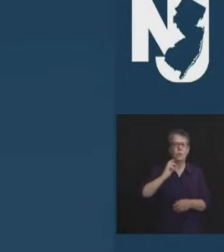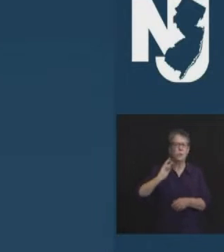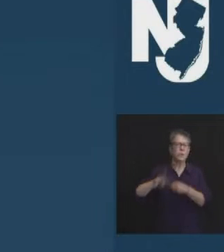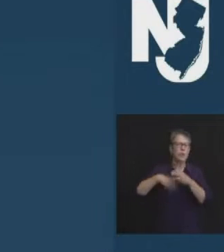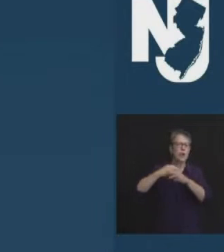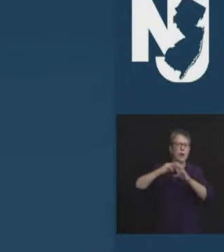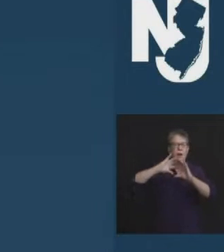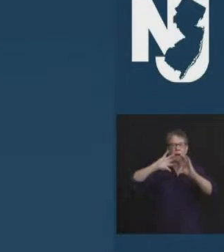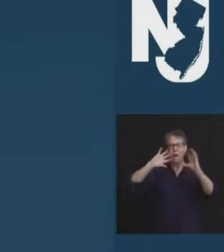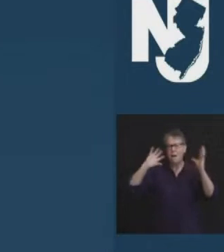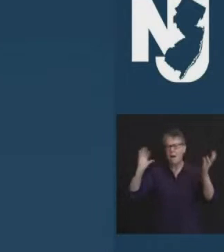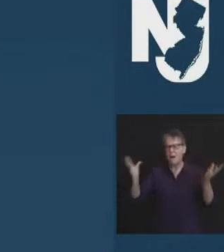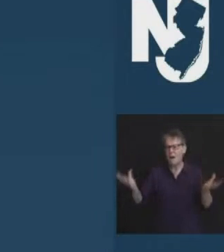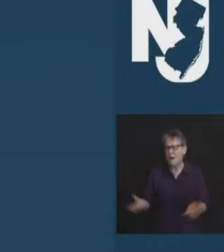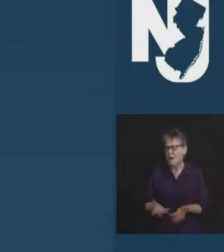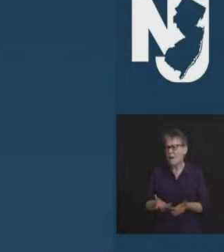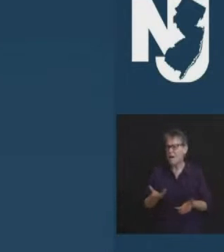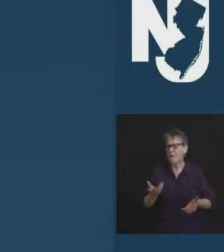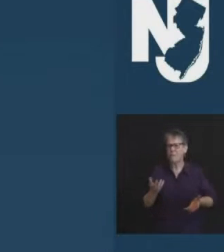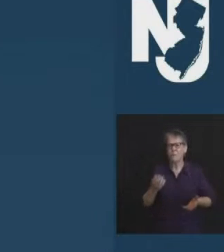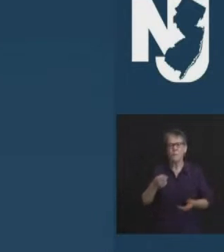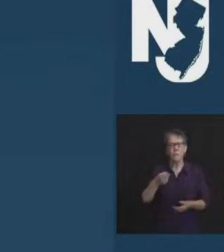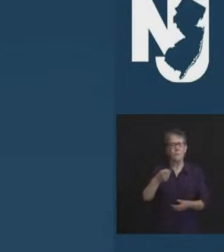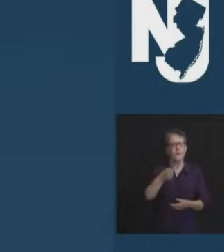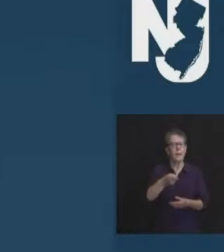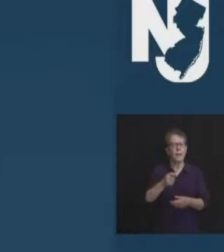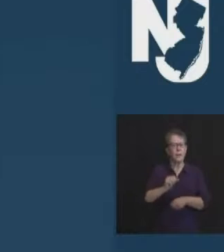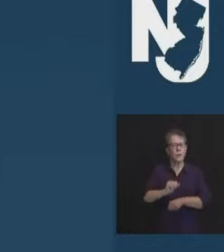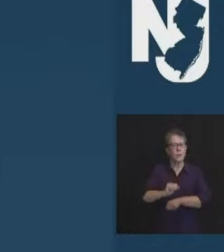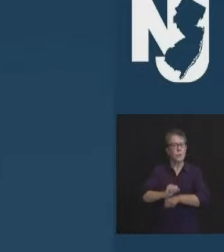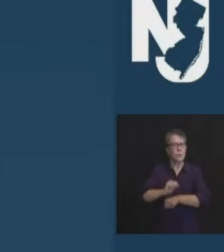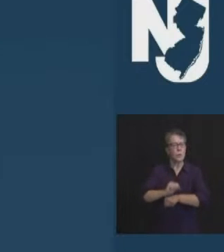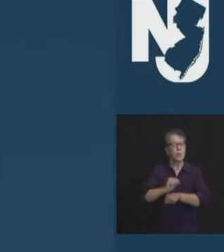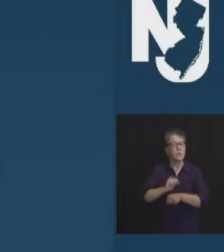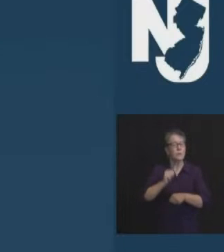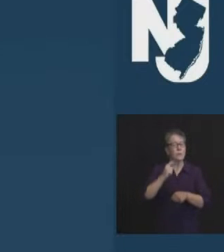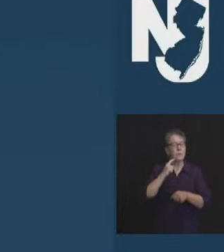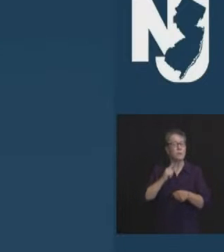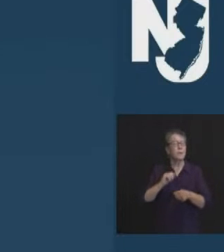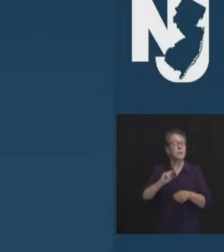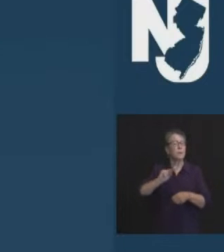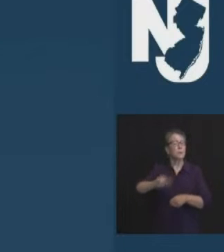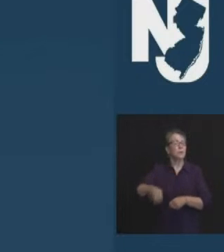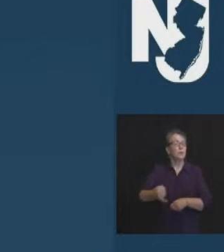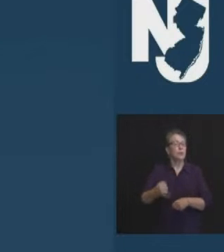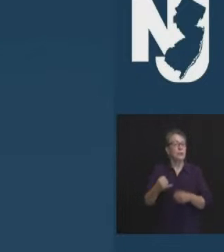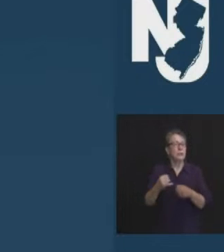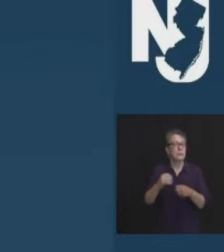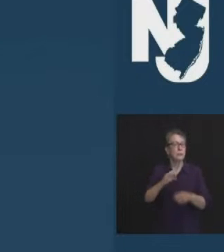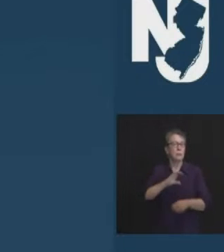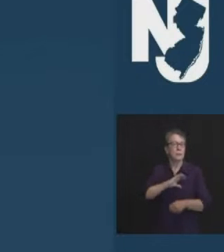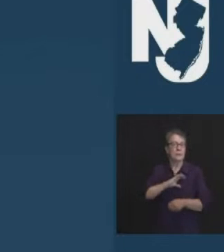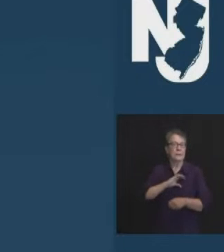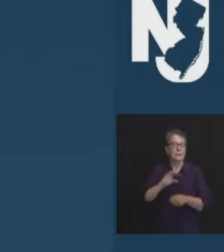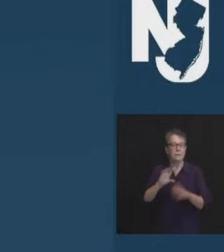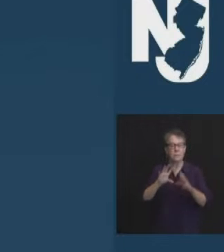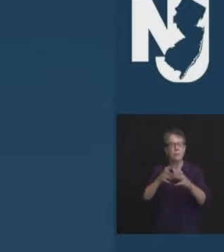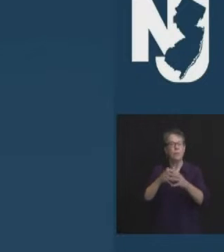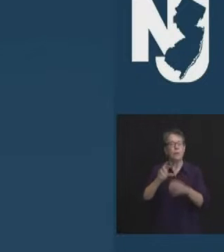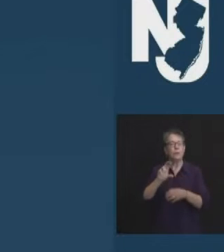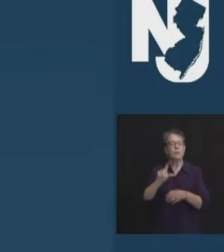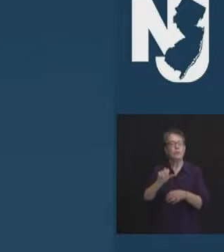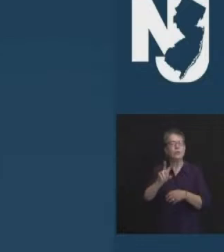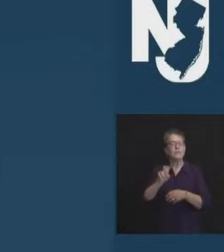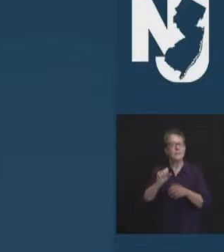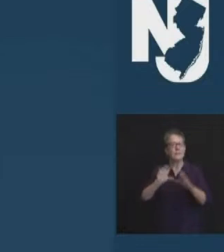Police. RCA Global Engineering was one of the contractors working with NASA on air-to-ground communications throughout the